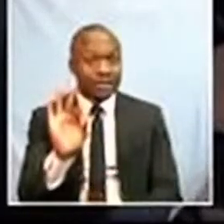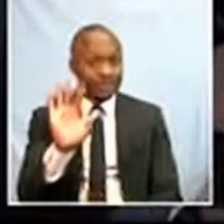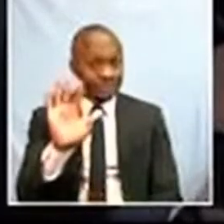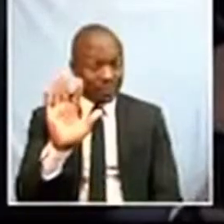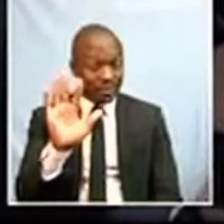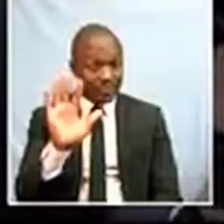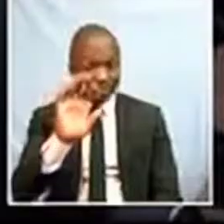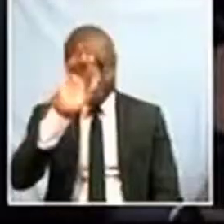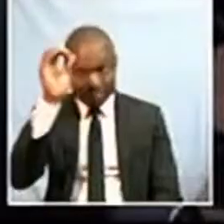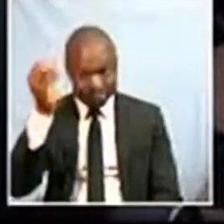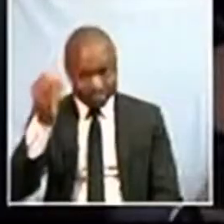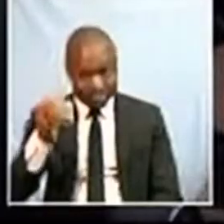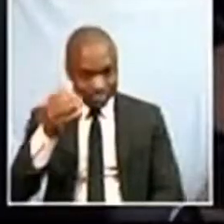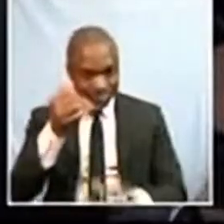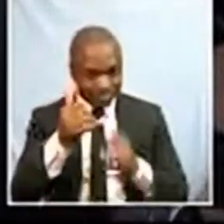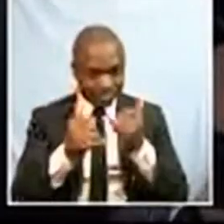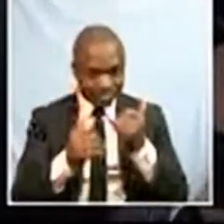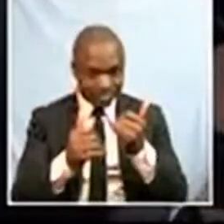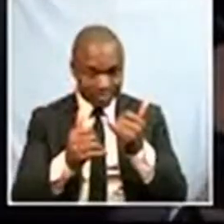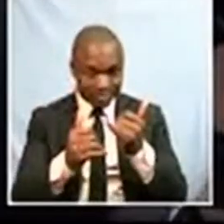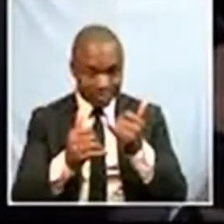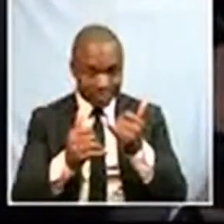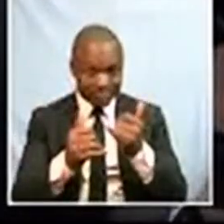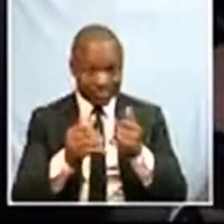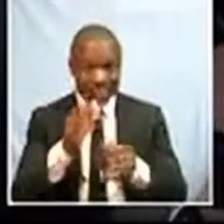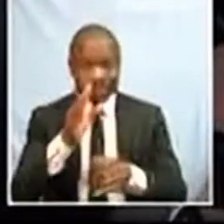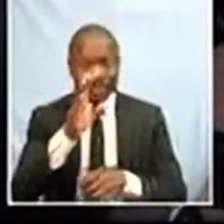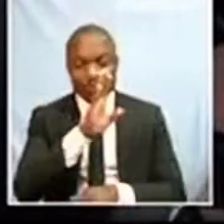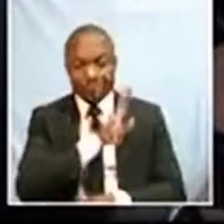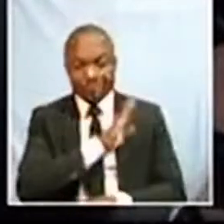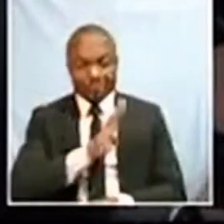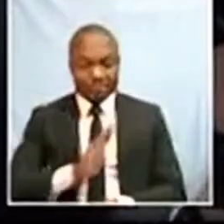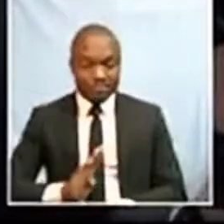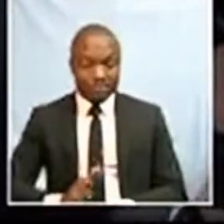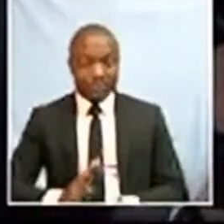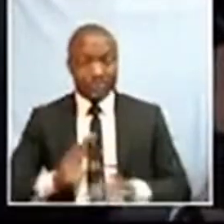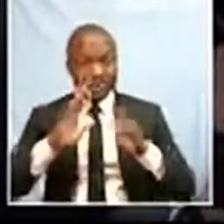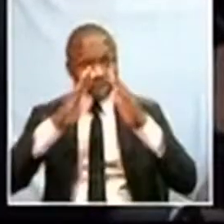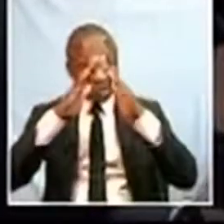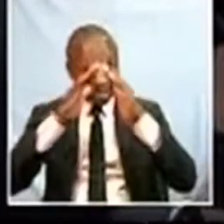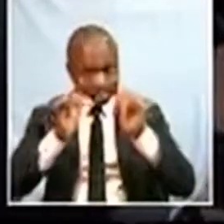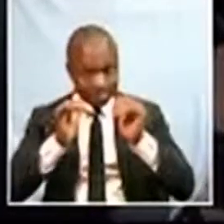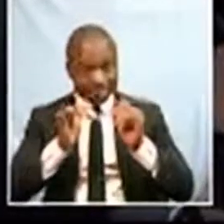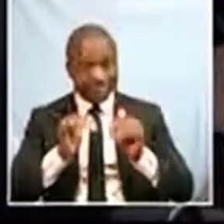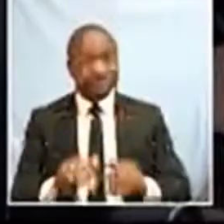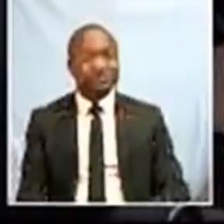completion. That is for the dormitory. And